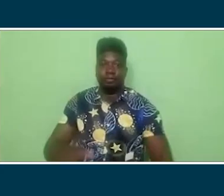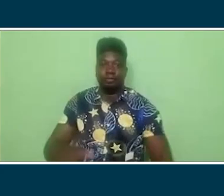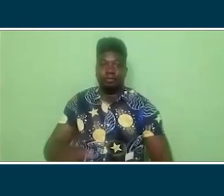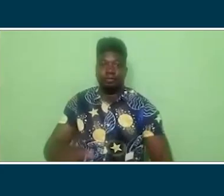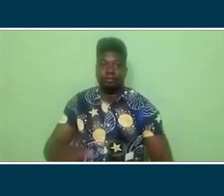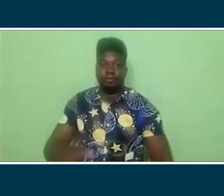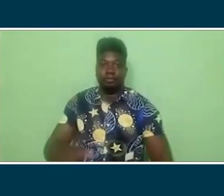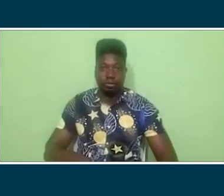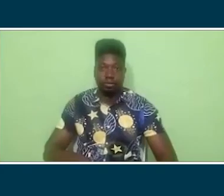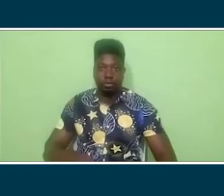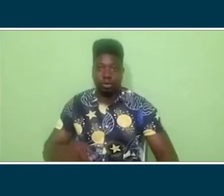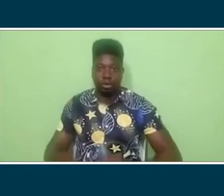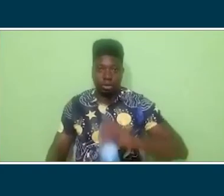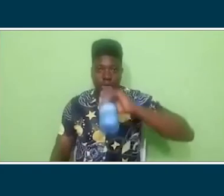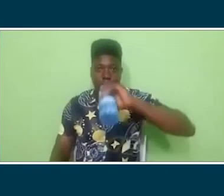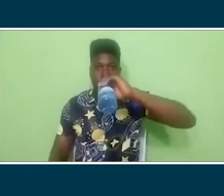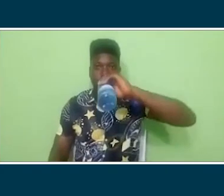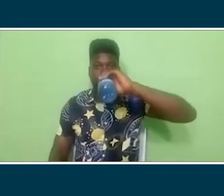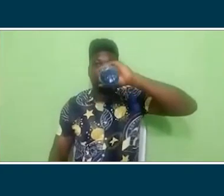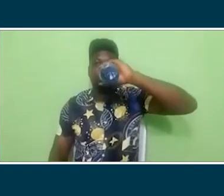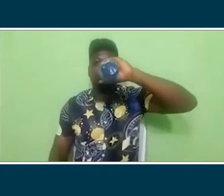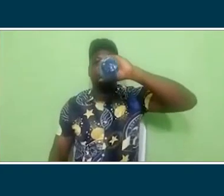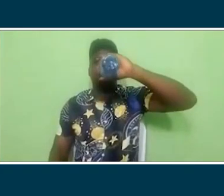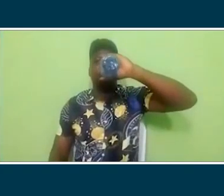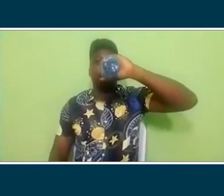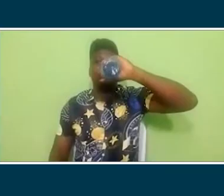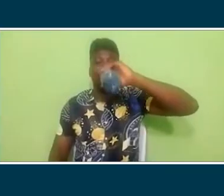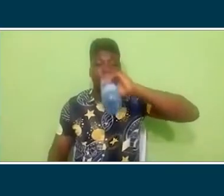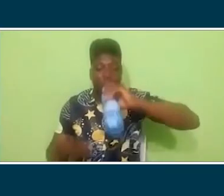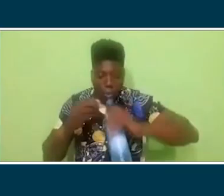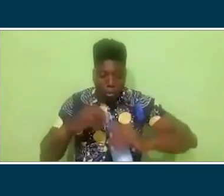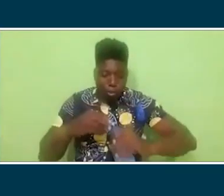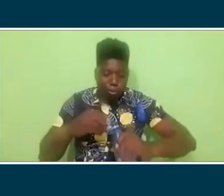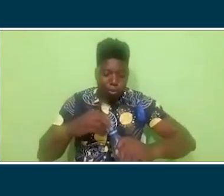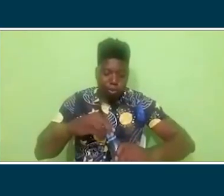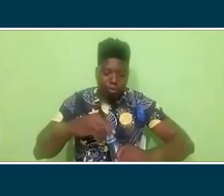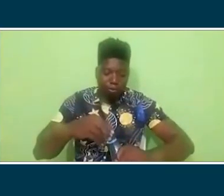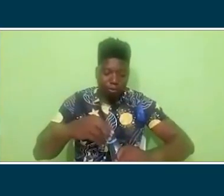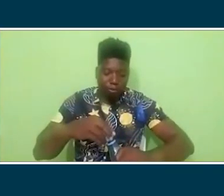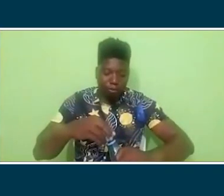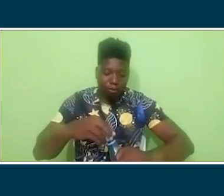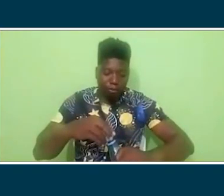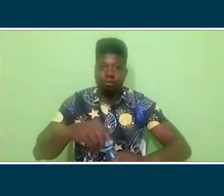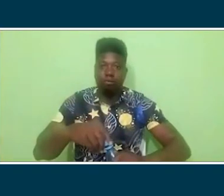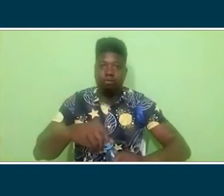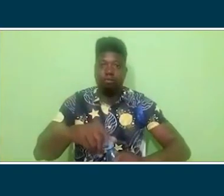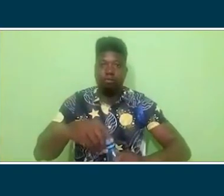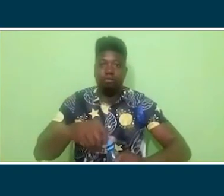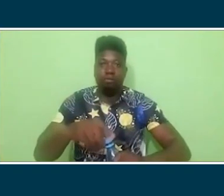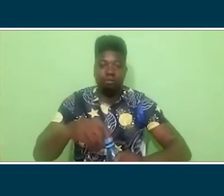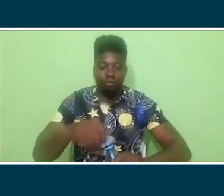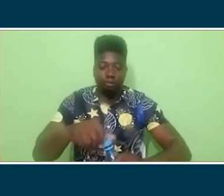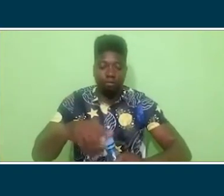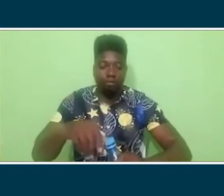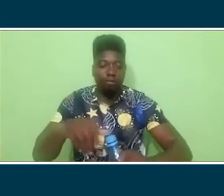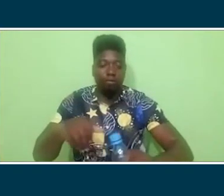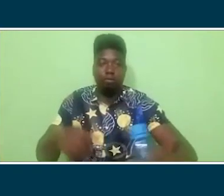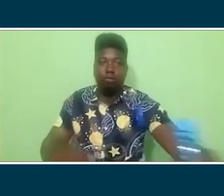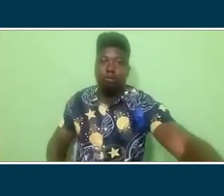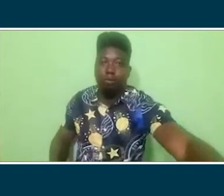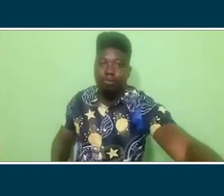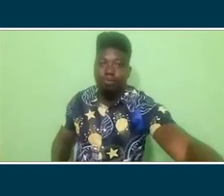every day, every single day of my life. That book influences me. So thank you for your work,